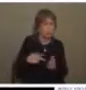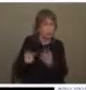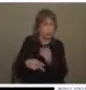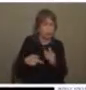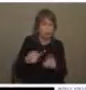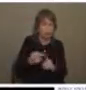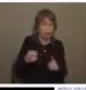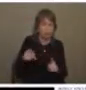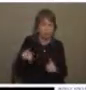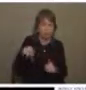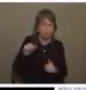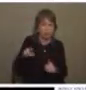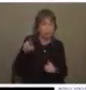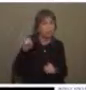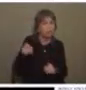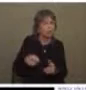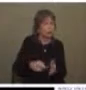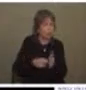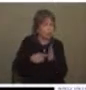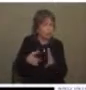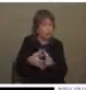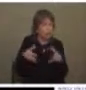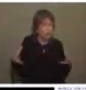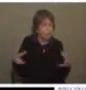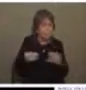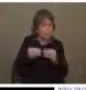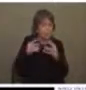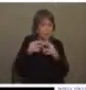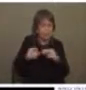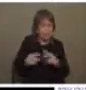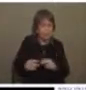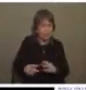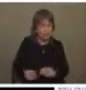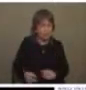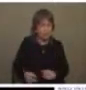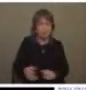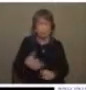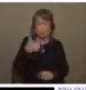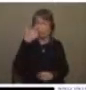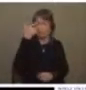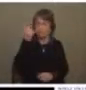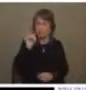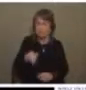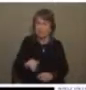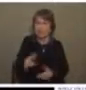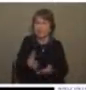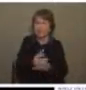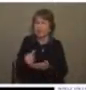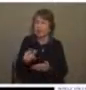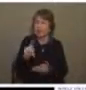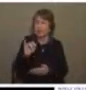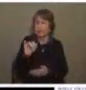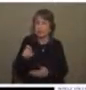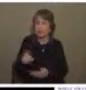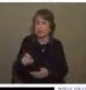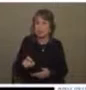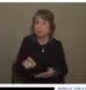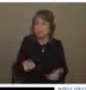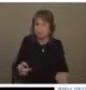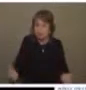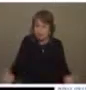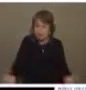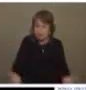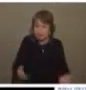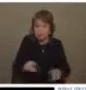detailed analysis before jumping into that kind of a proposal, particularly because these income tax credits are contingent upon having earned taxable